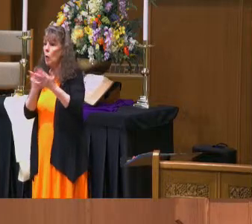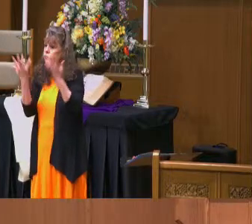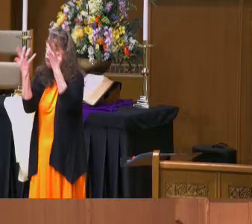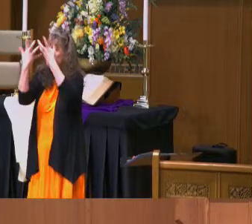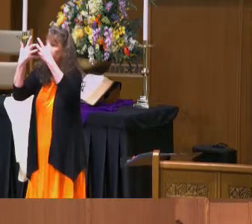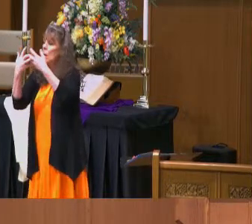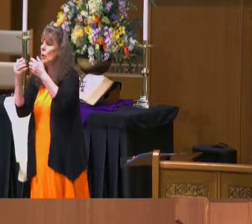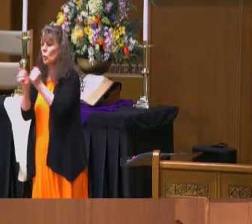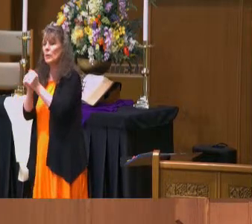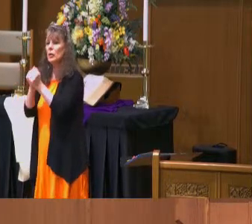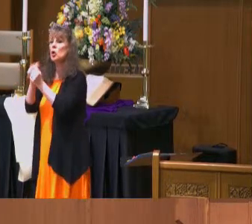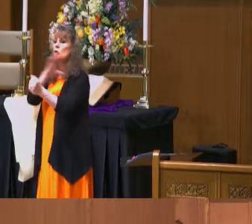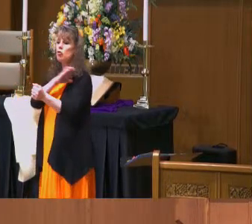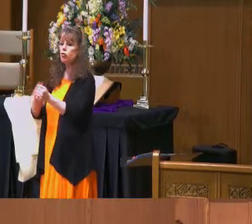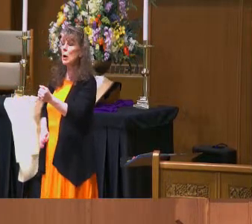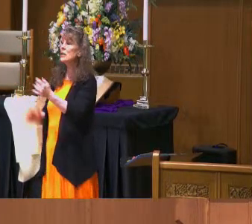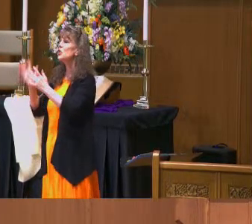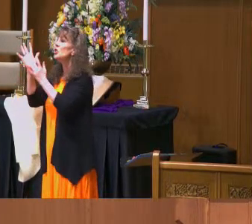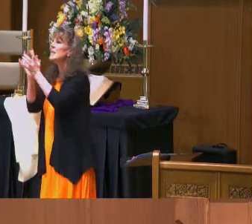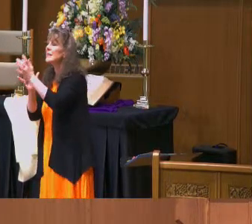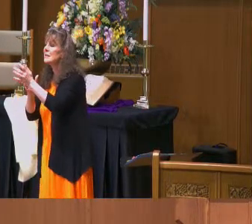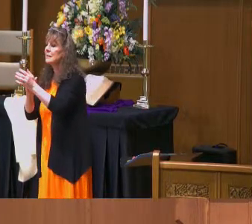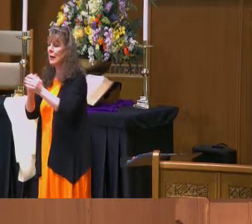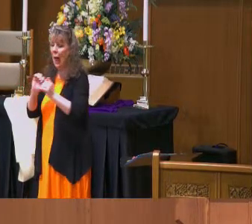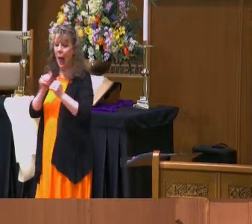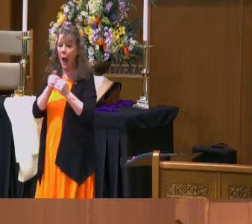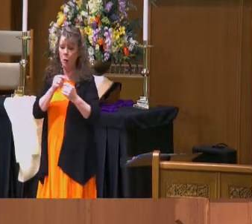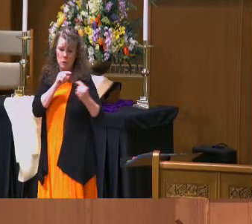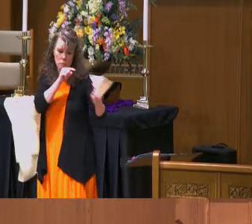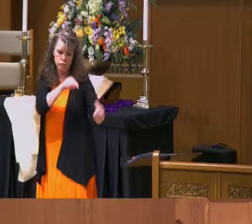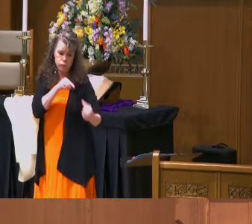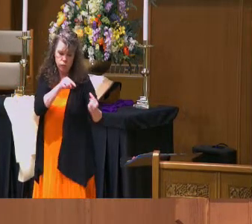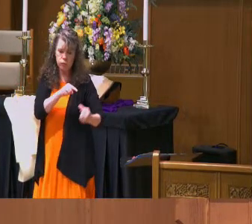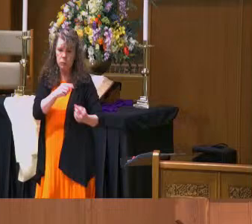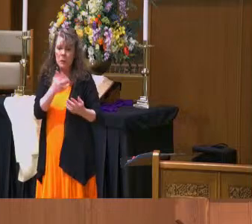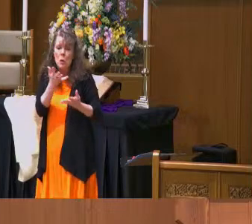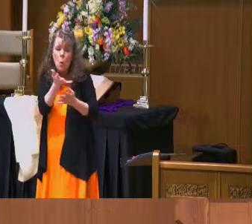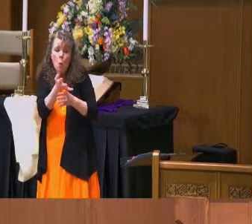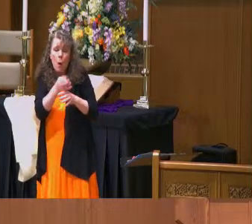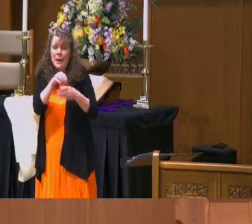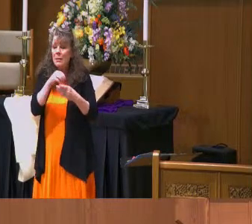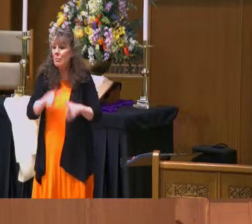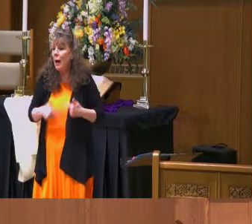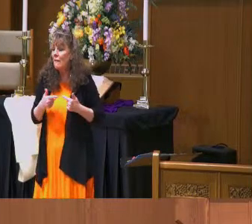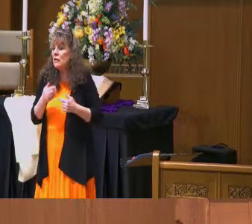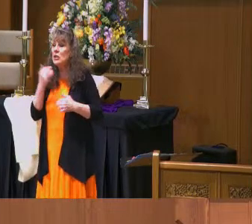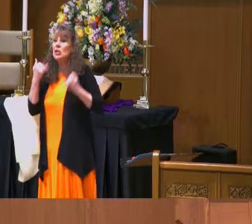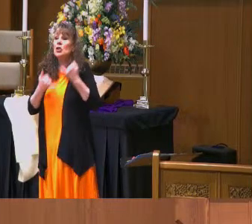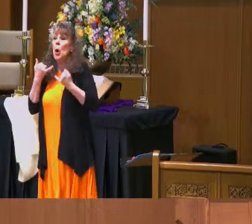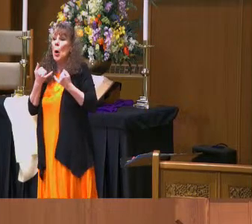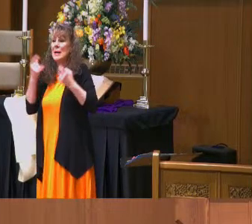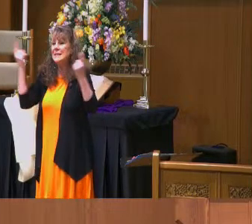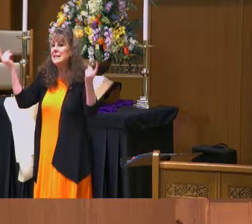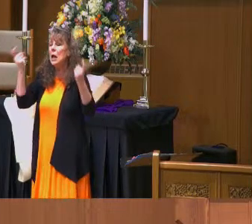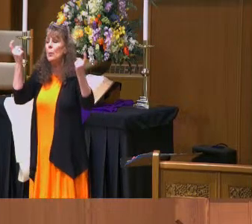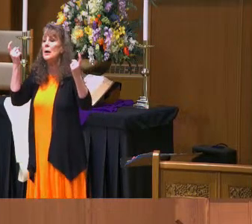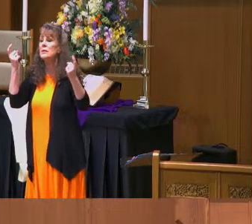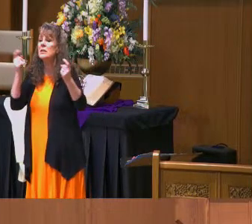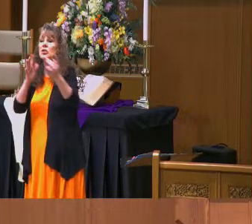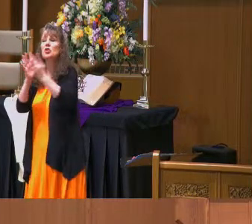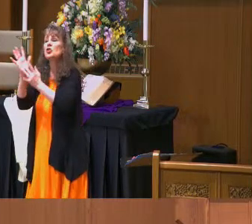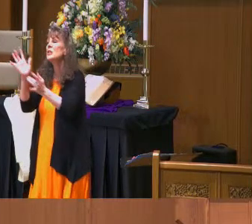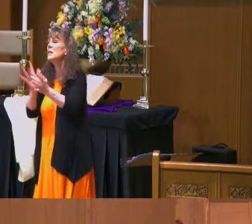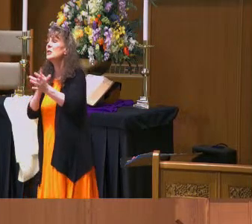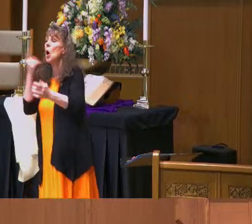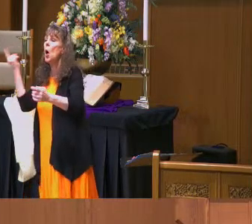Christ Jesus. We will see how through trials and longings in our life, joys and celebrations, Jesus was